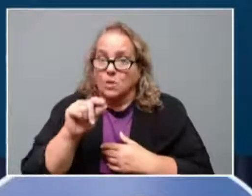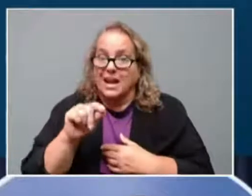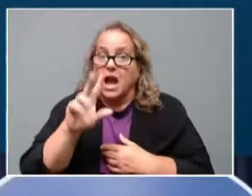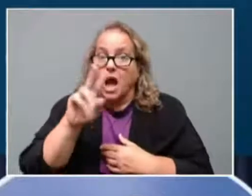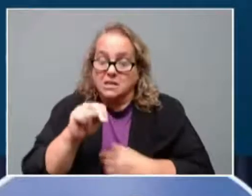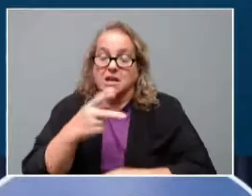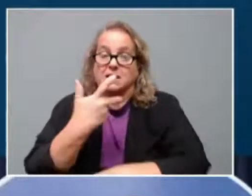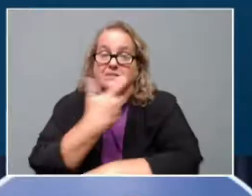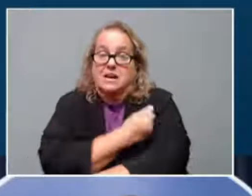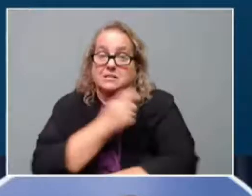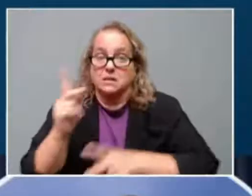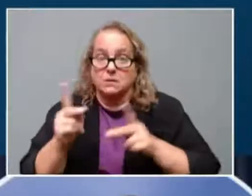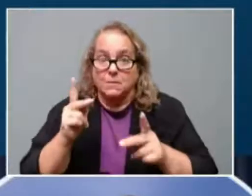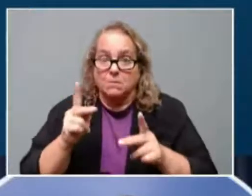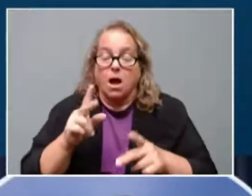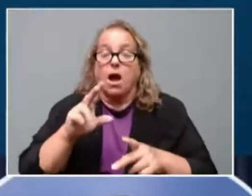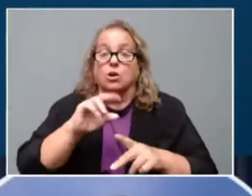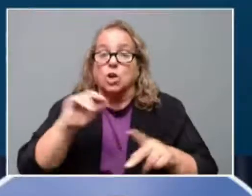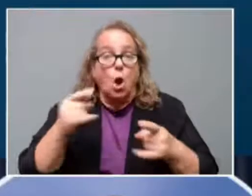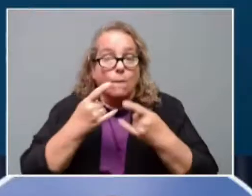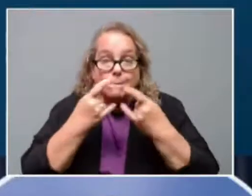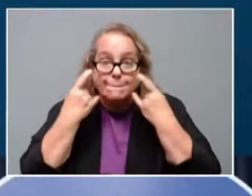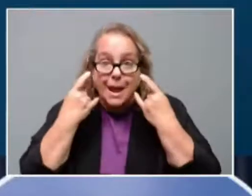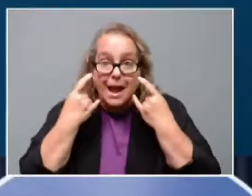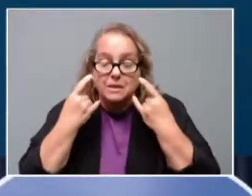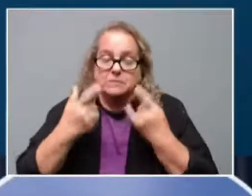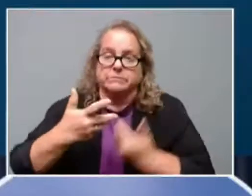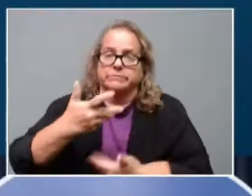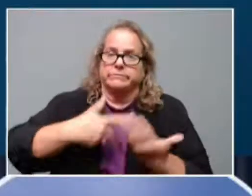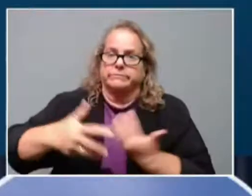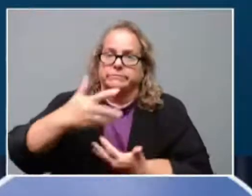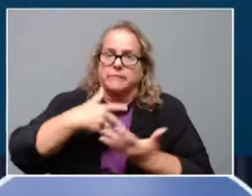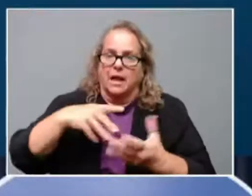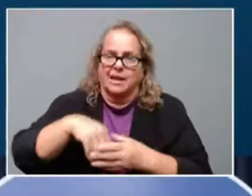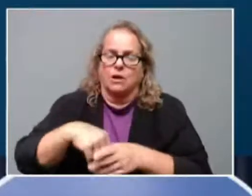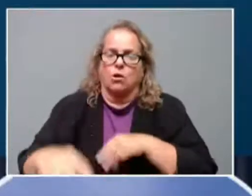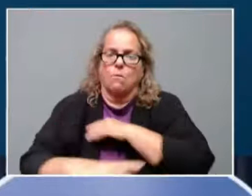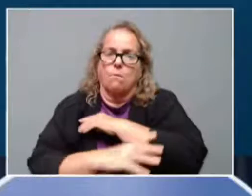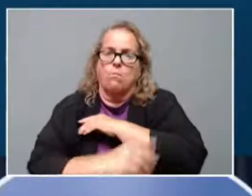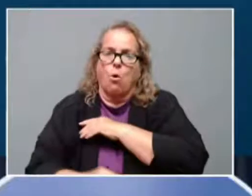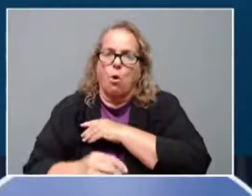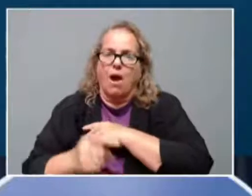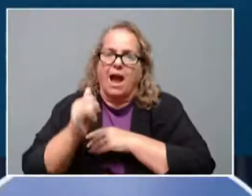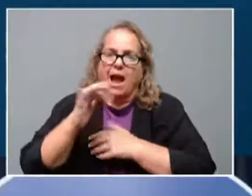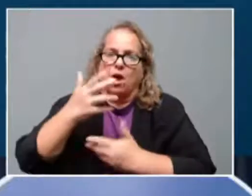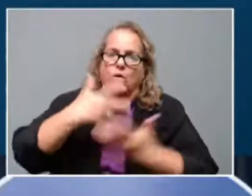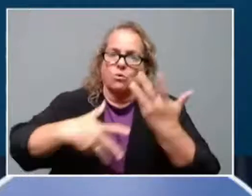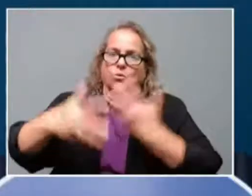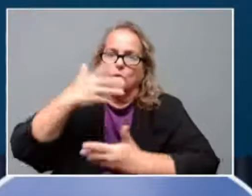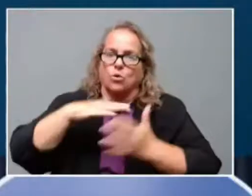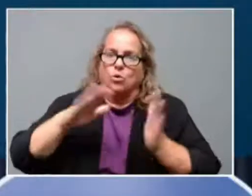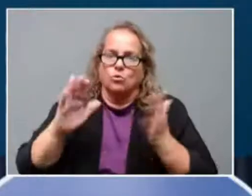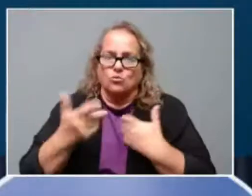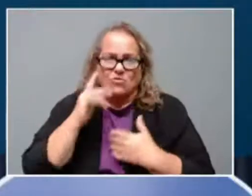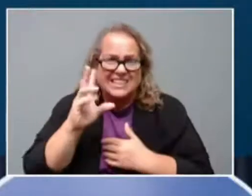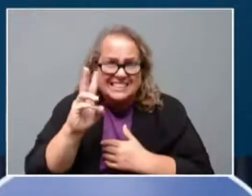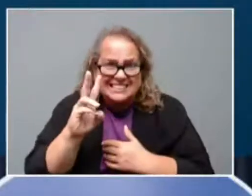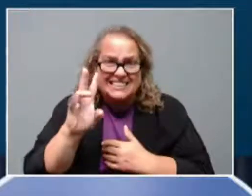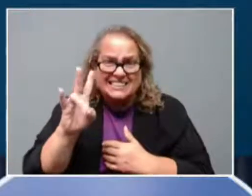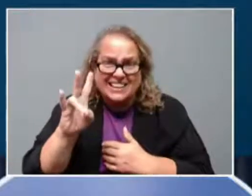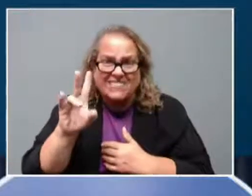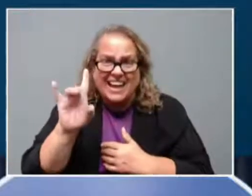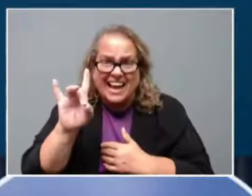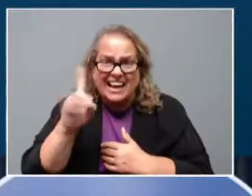individuals, unmasked, around each other in a poorly ventilated room for what, 6, 7, 8 hours a day? That